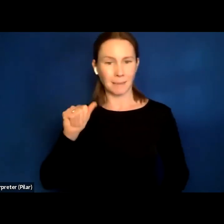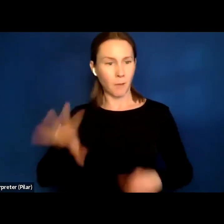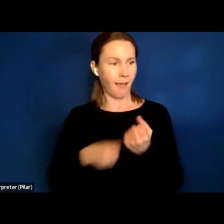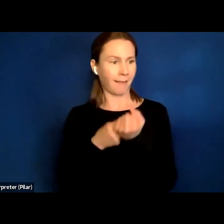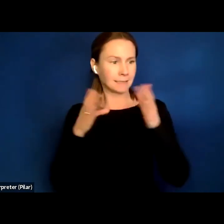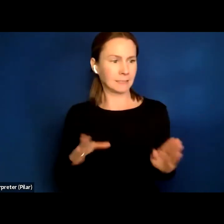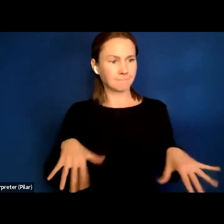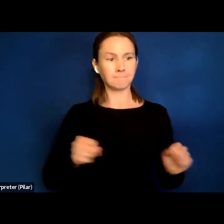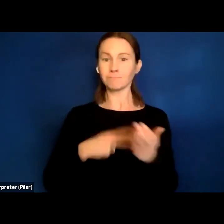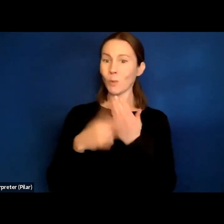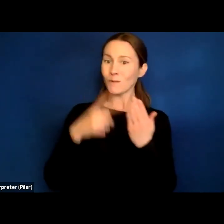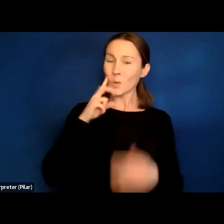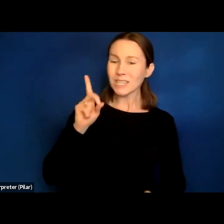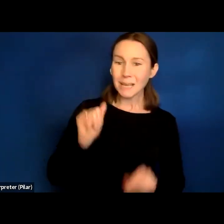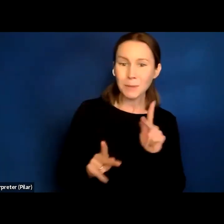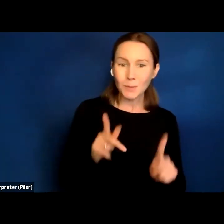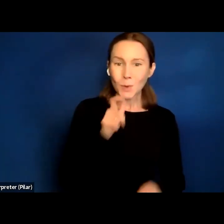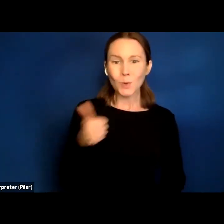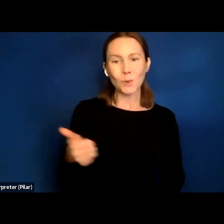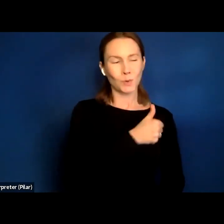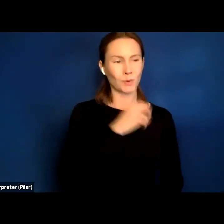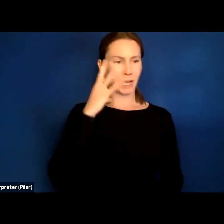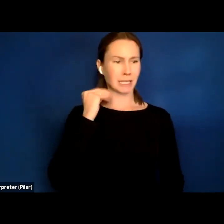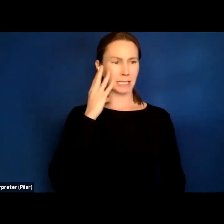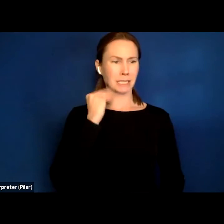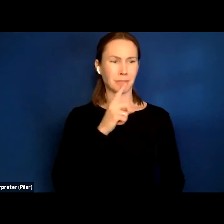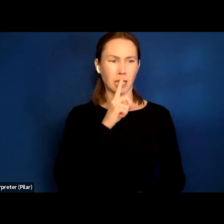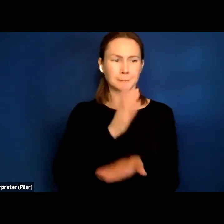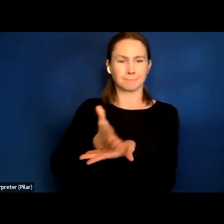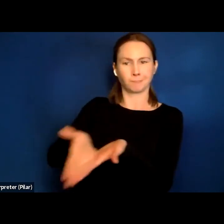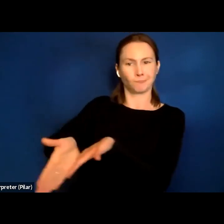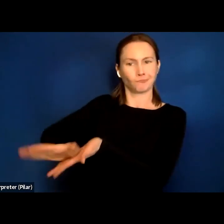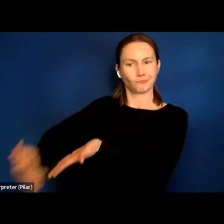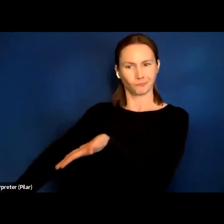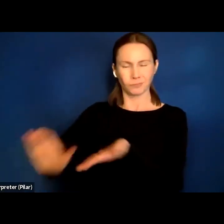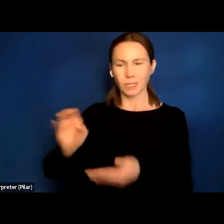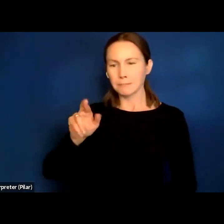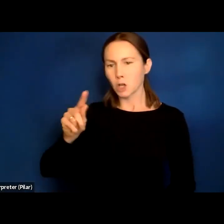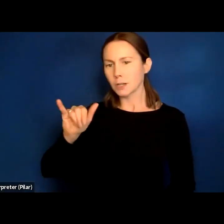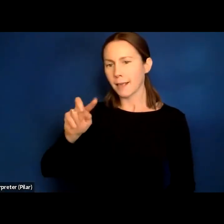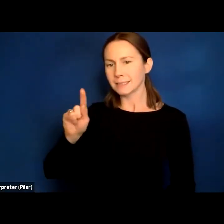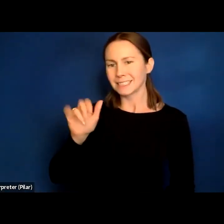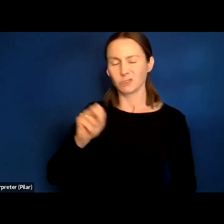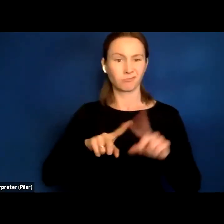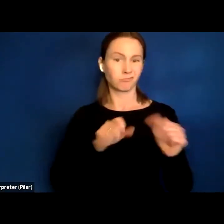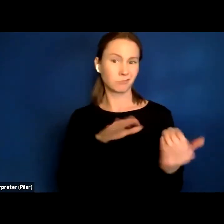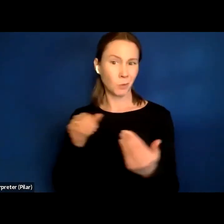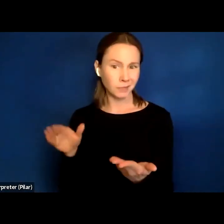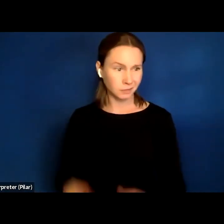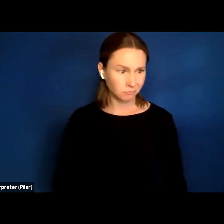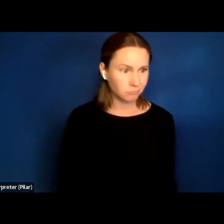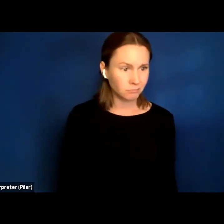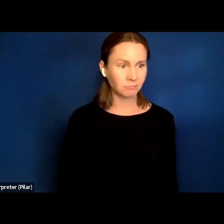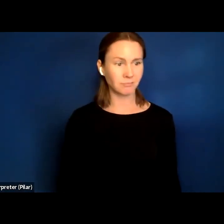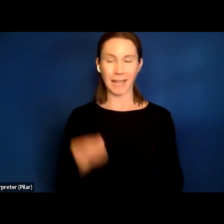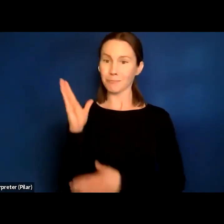program of disabled people who also experience marginalization in a multitude of ways as the presenters who share